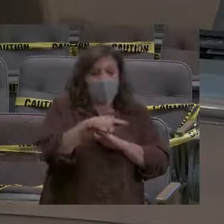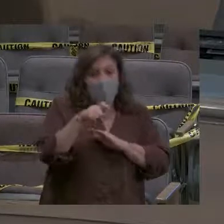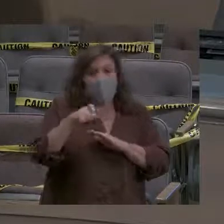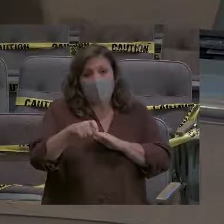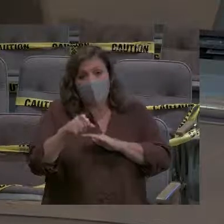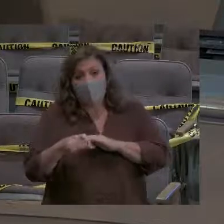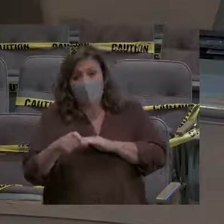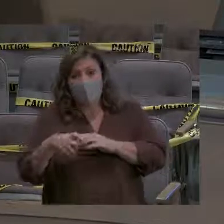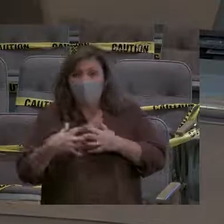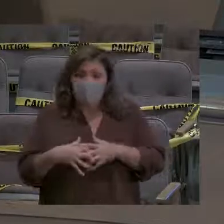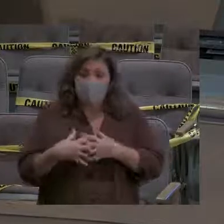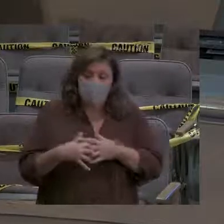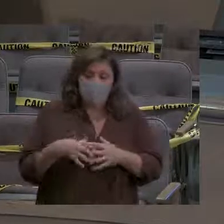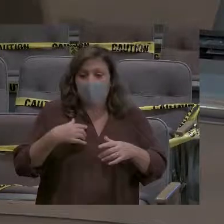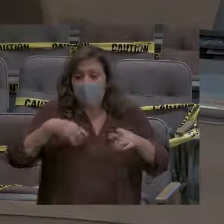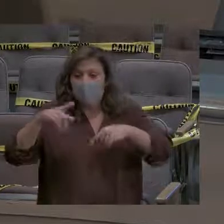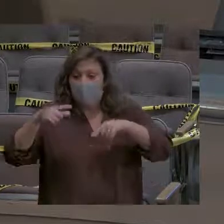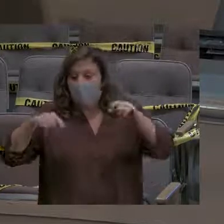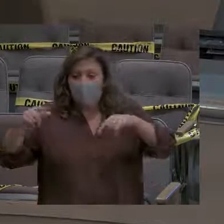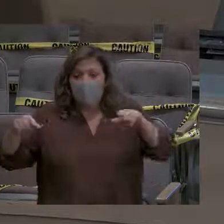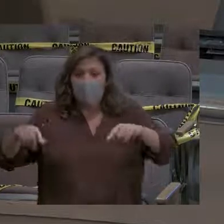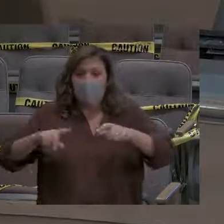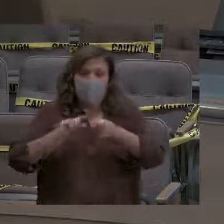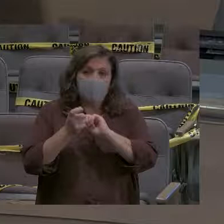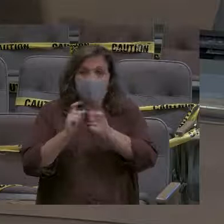to be put on a